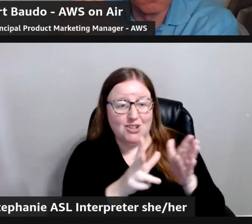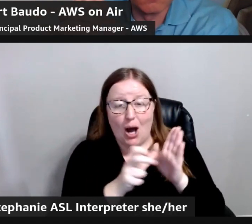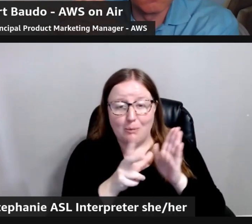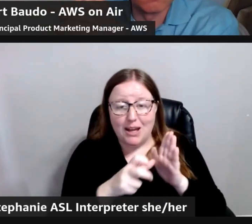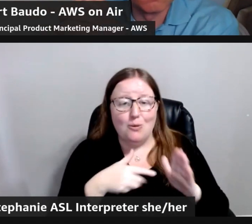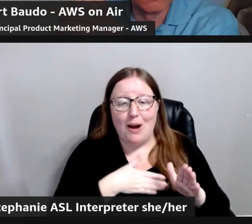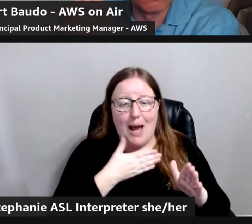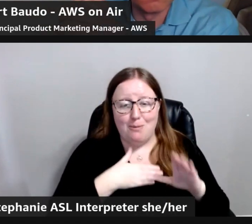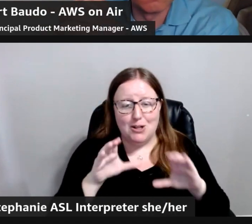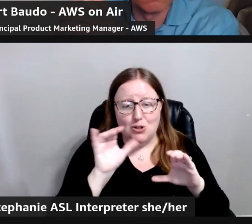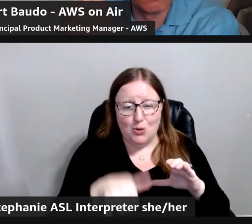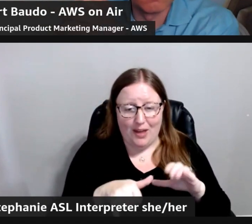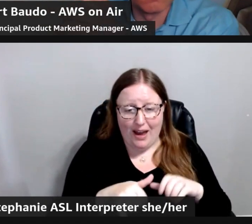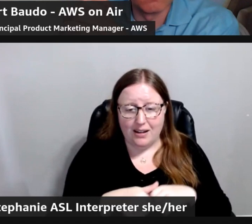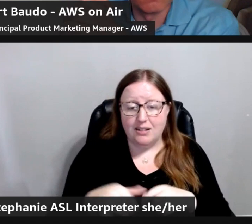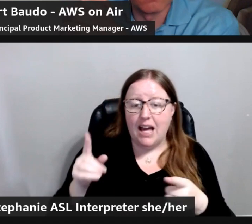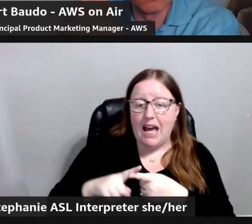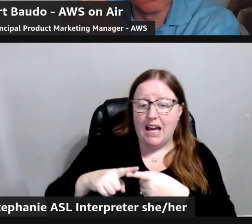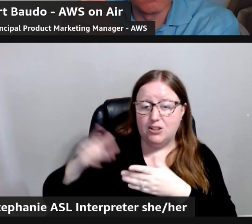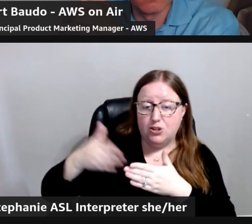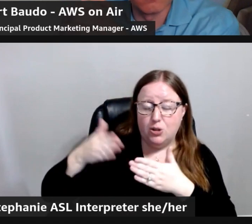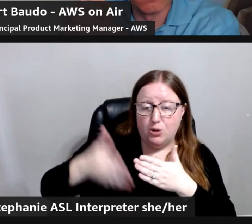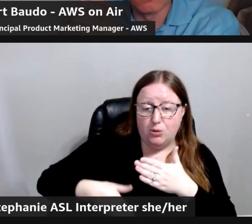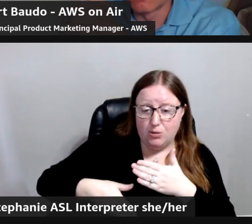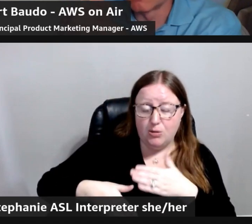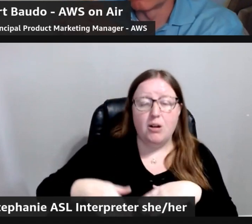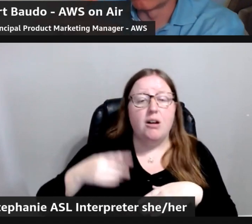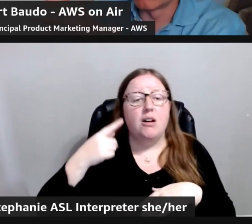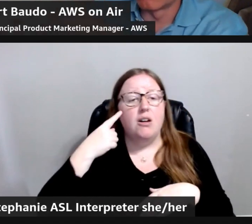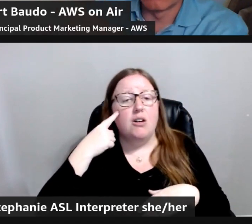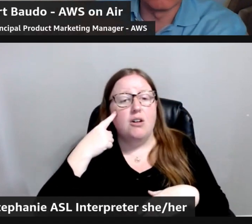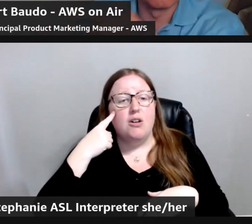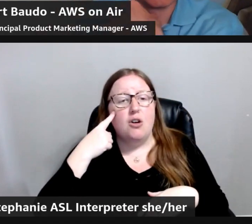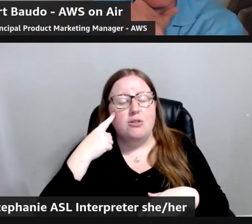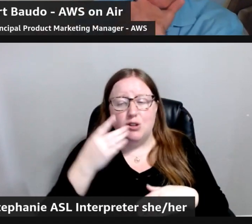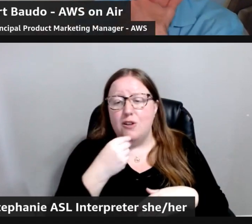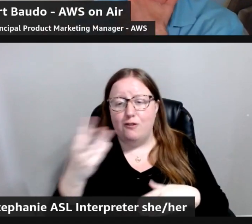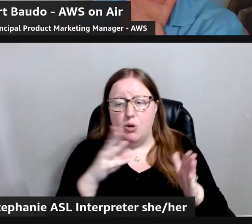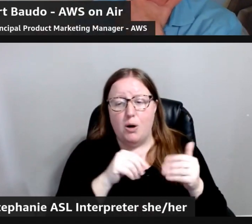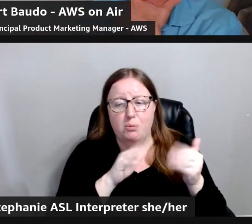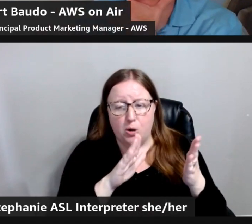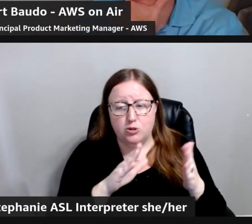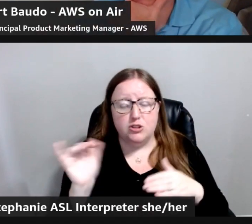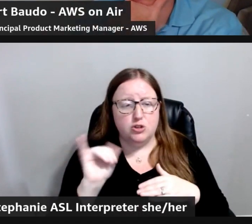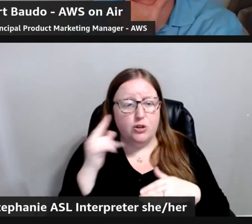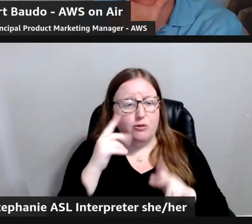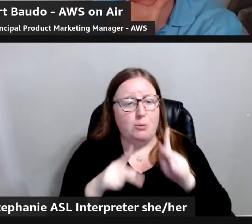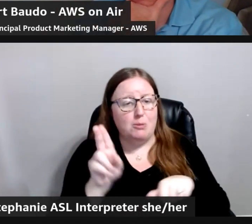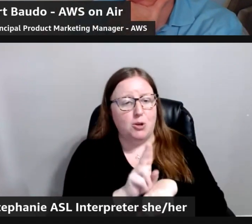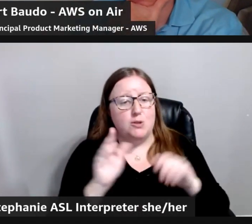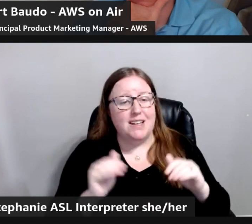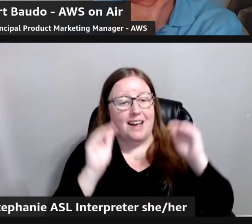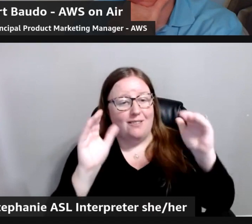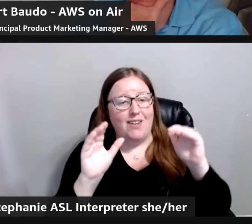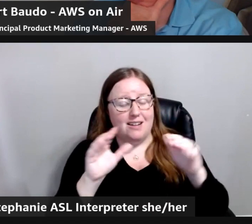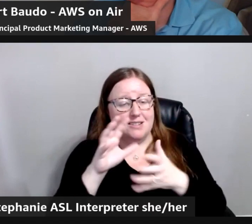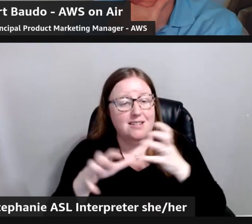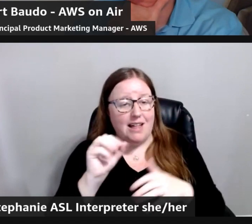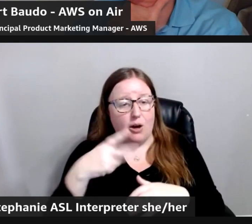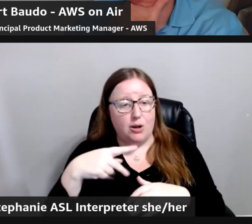as well. Yeah, and to wrap up, it sounds like there's a couple ways for those that want to use advanced cloud computing to get